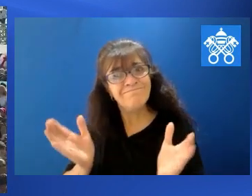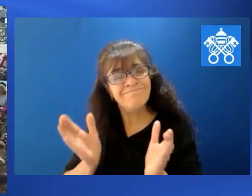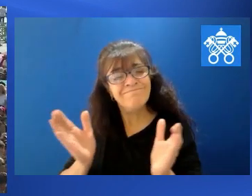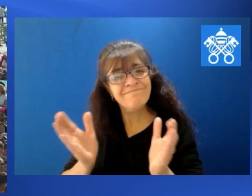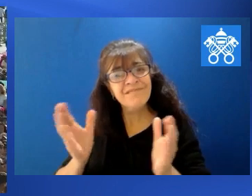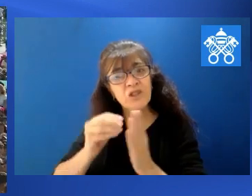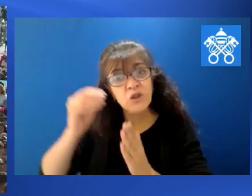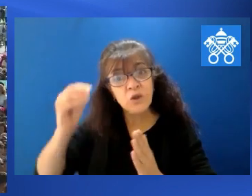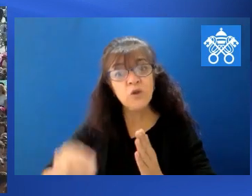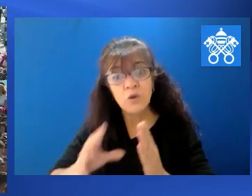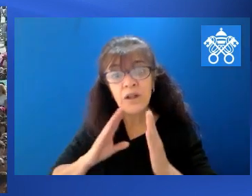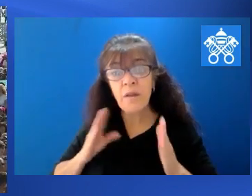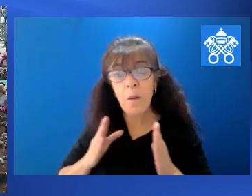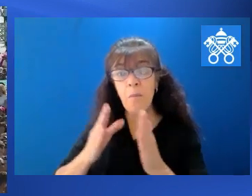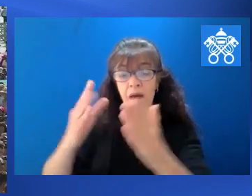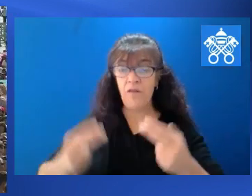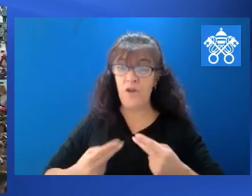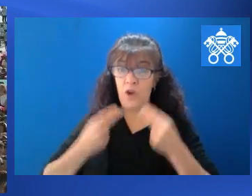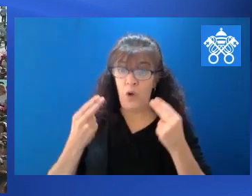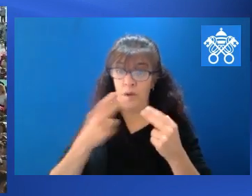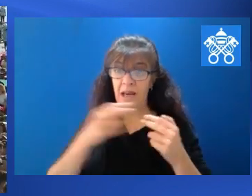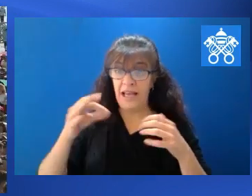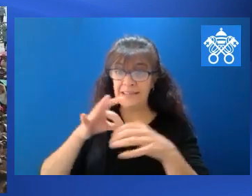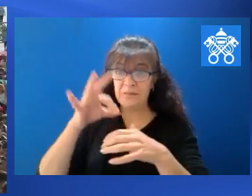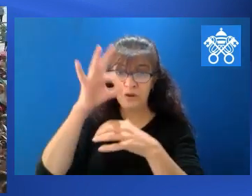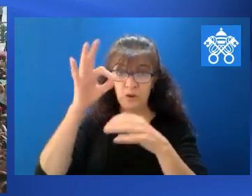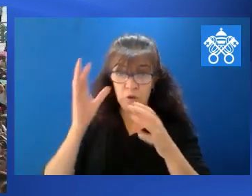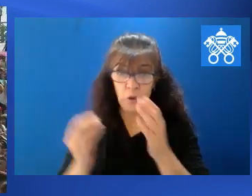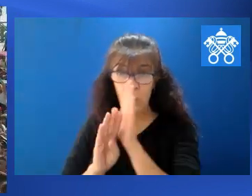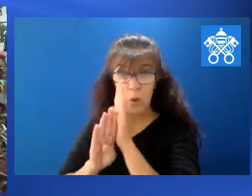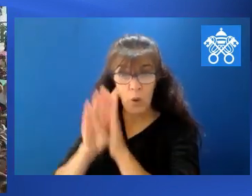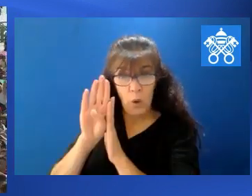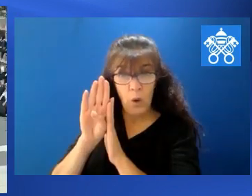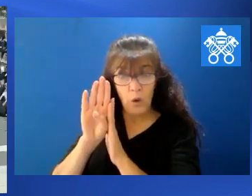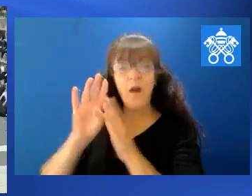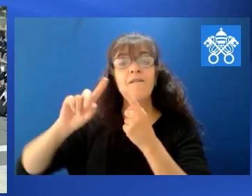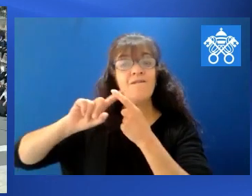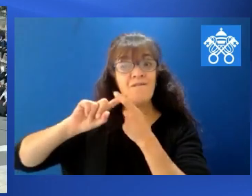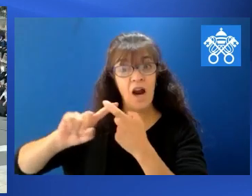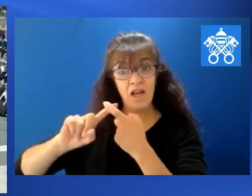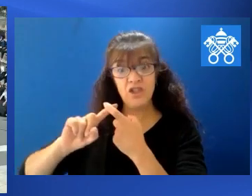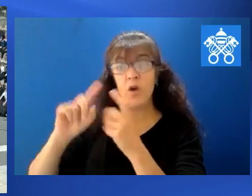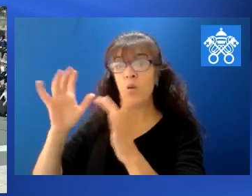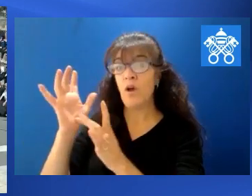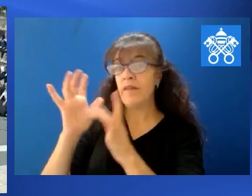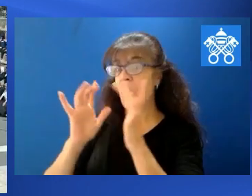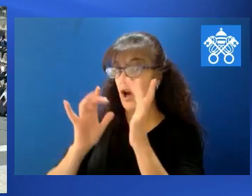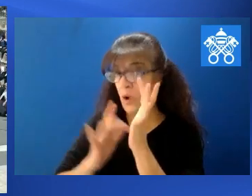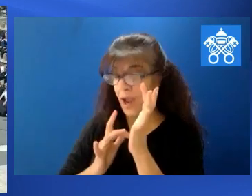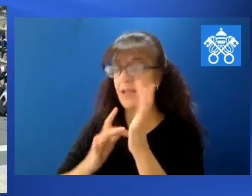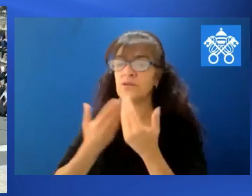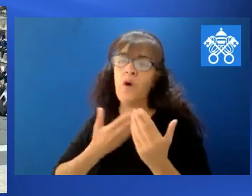and spiritual growth. And we, by doing this, we show them that friendship with the risen Christ opens our hearts and